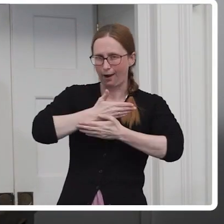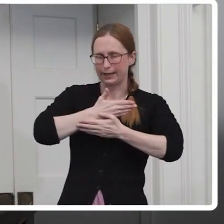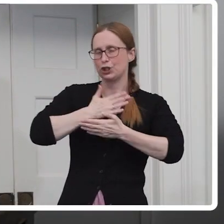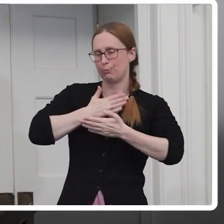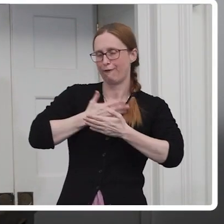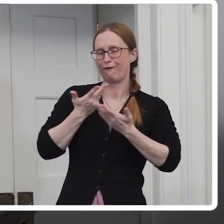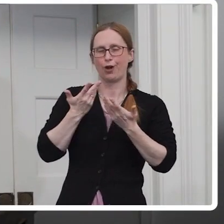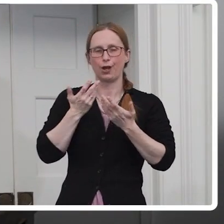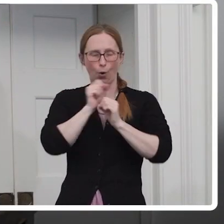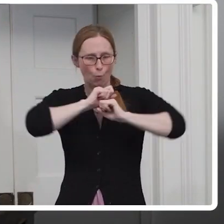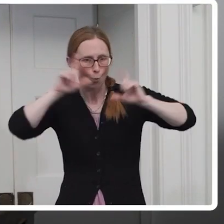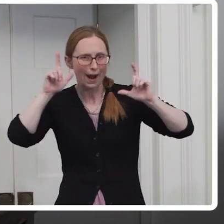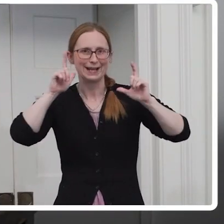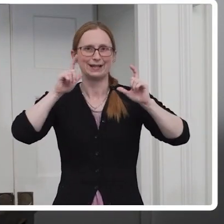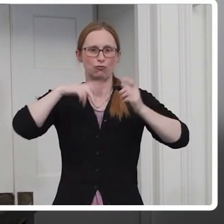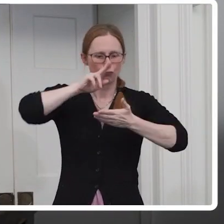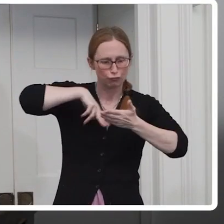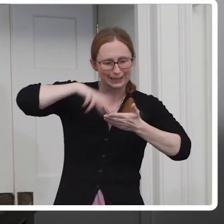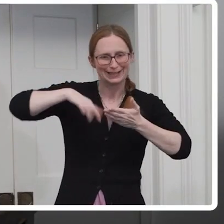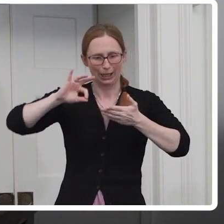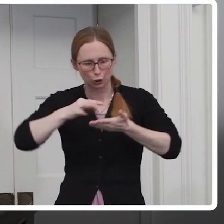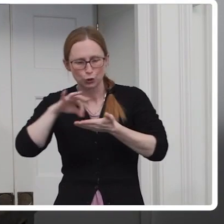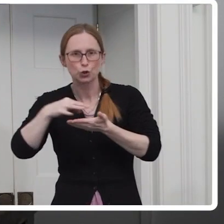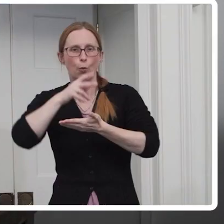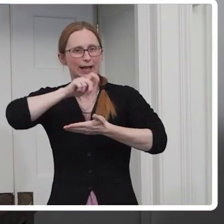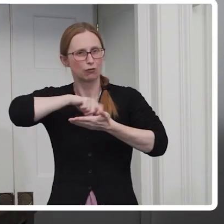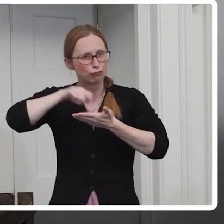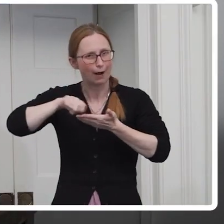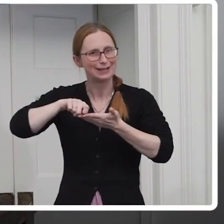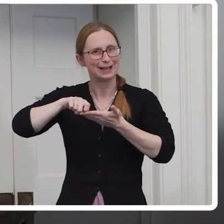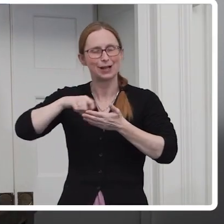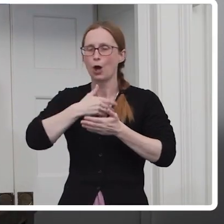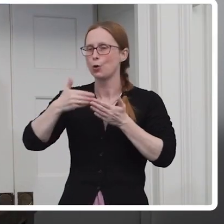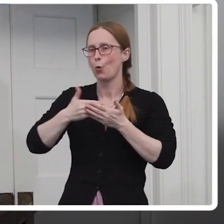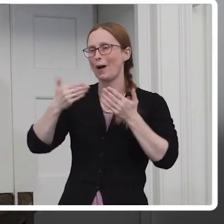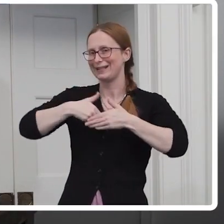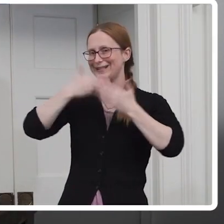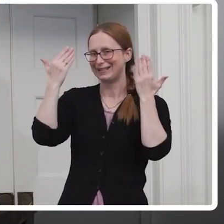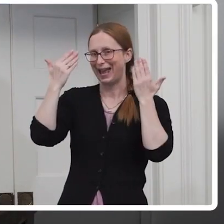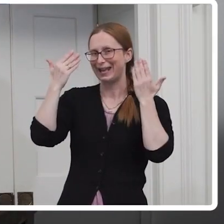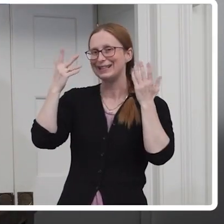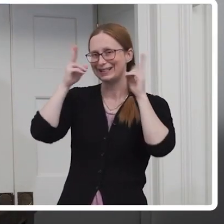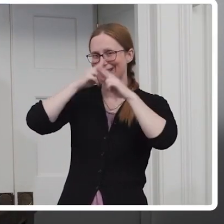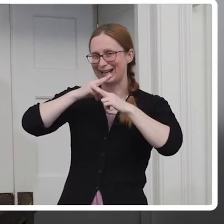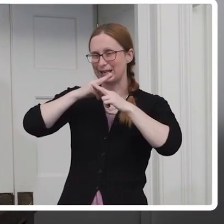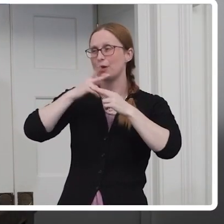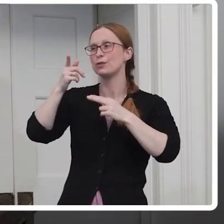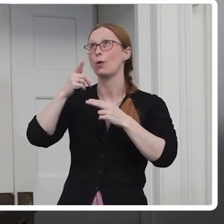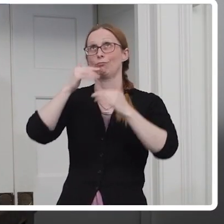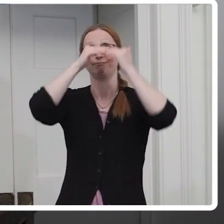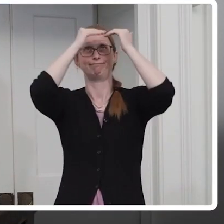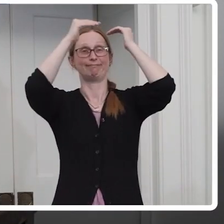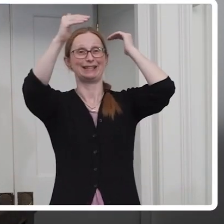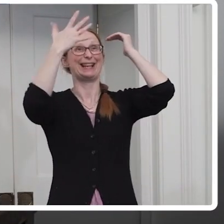She preferred to be busy and awake and reading and sewing and writing, and instead she slept during the daytime, and she kept